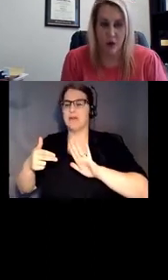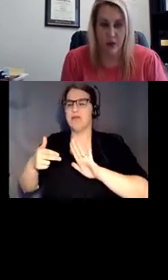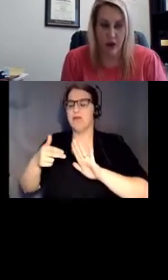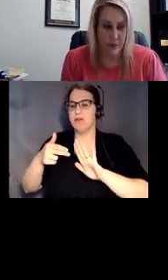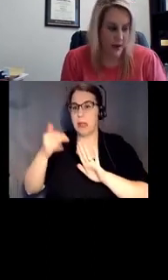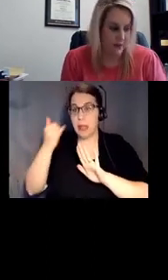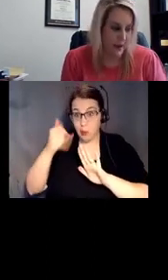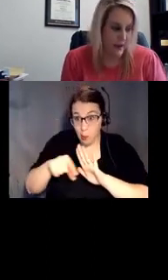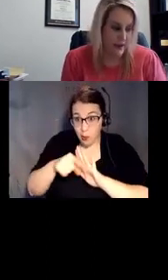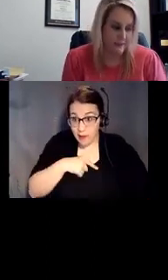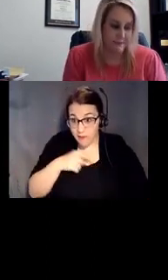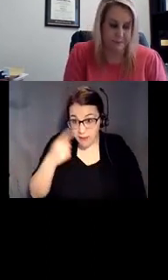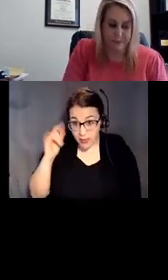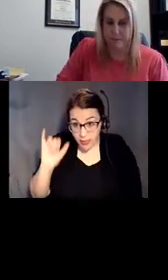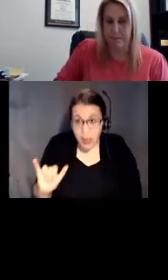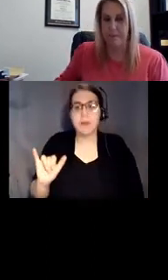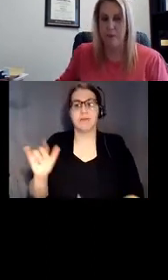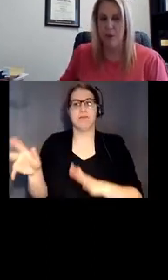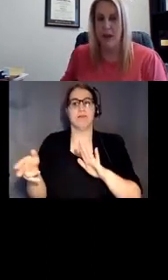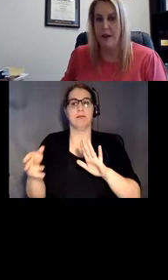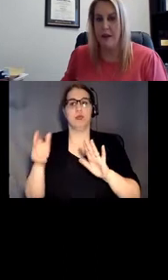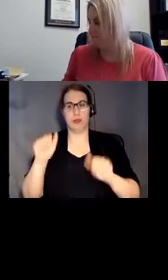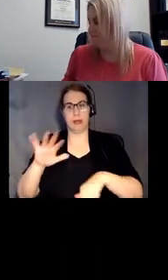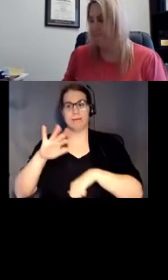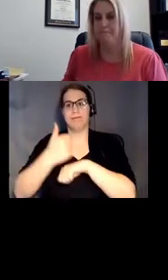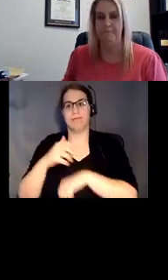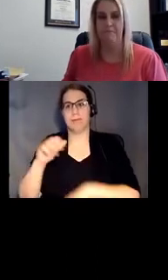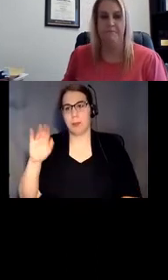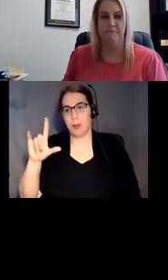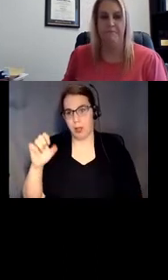account for their benefit. Okay.